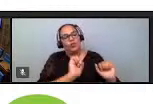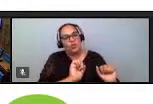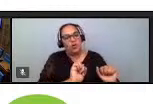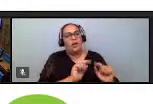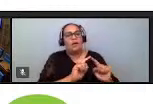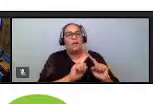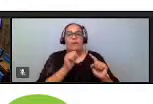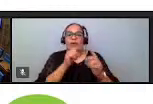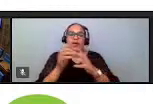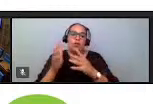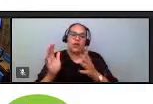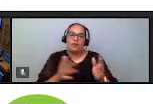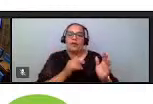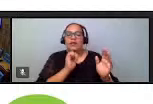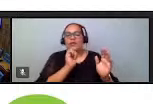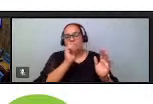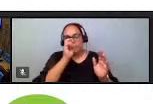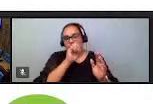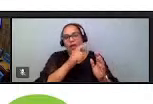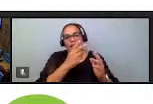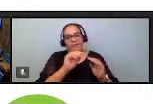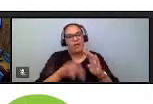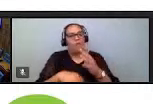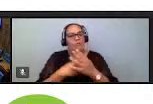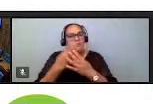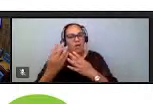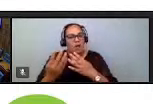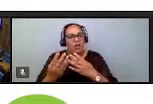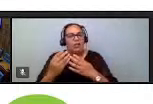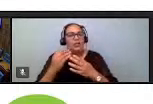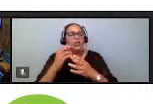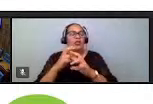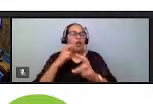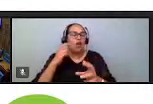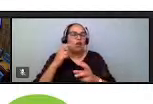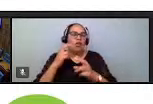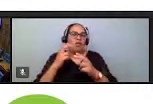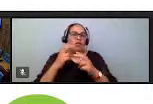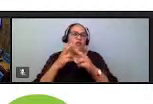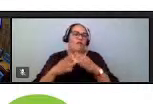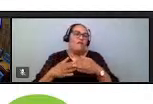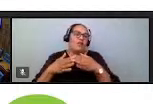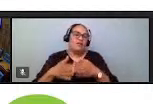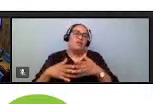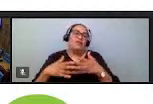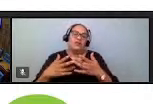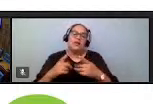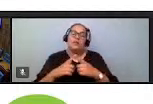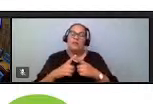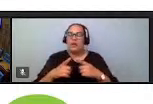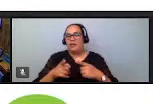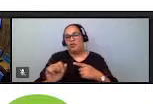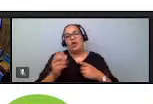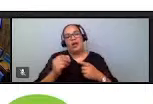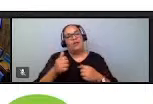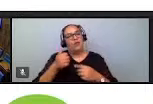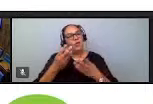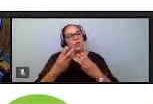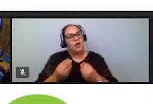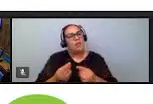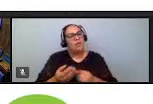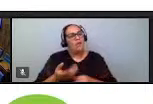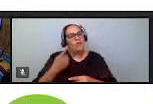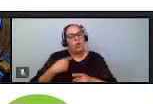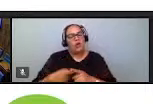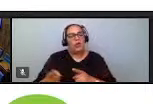well however they do do a lot of multi multicargo vessels um very they have very good figures for the